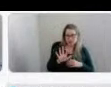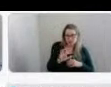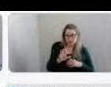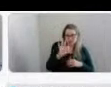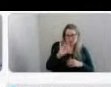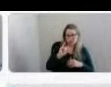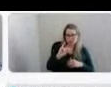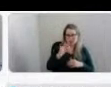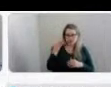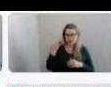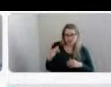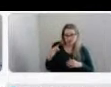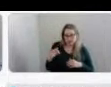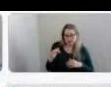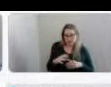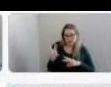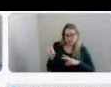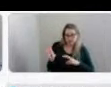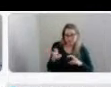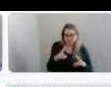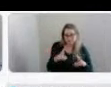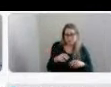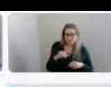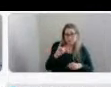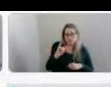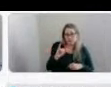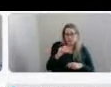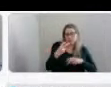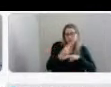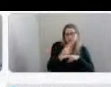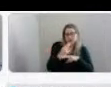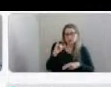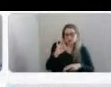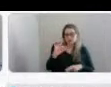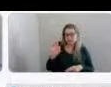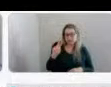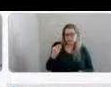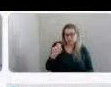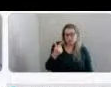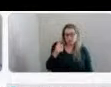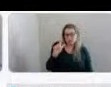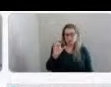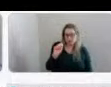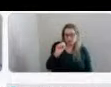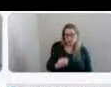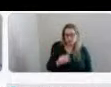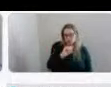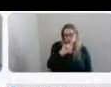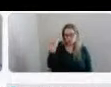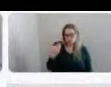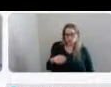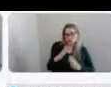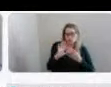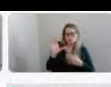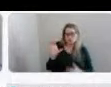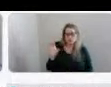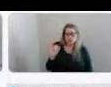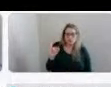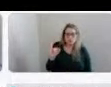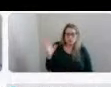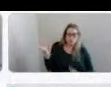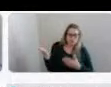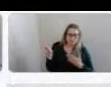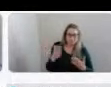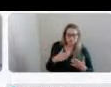has been pulled into interstate 19 runs from nogales to south tucson the community of interest brings in